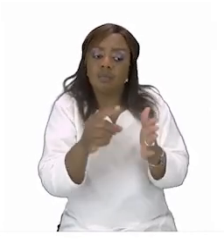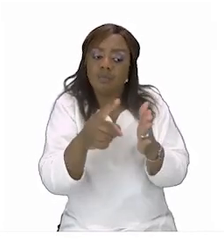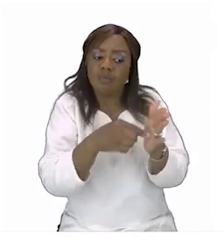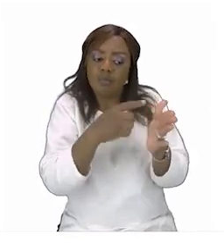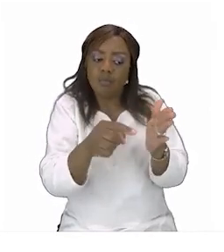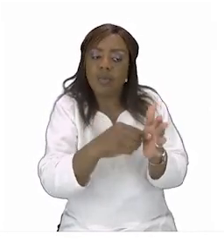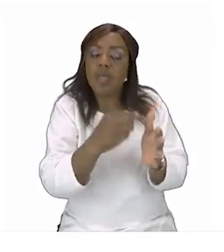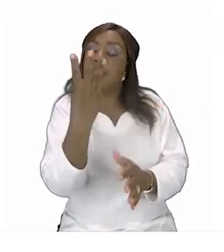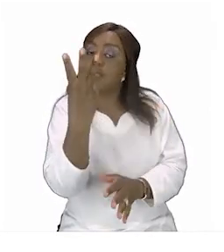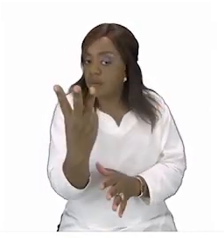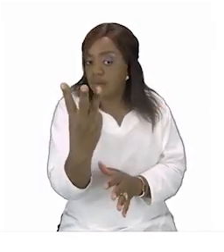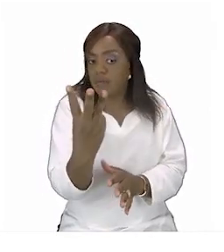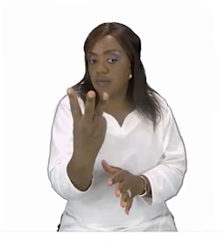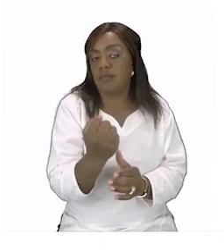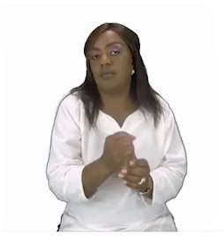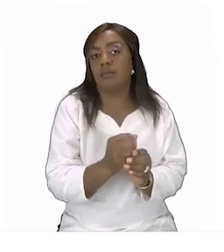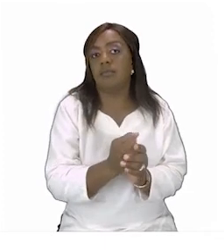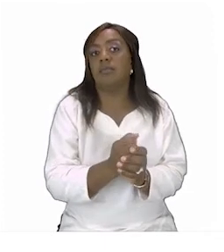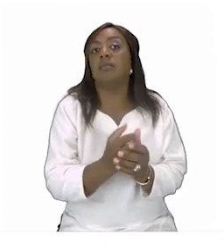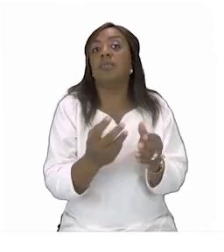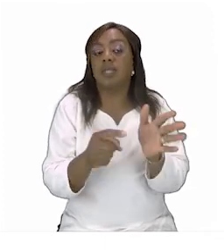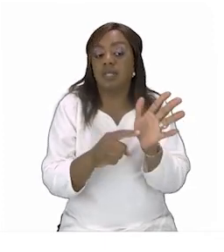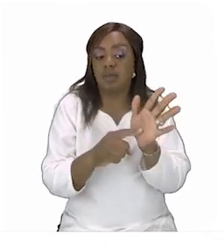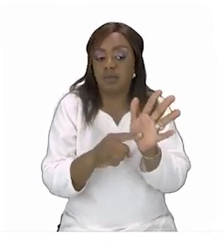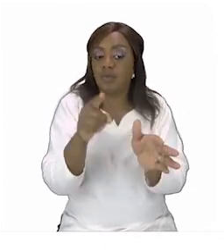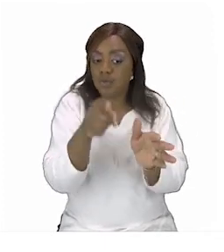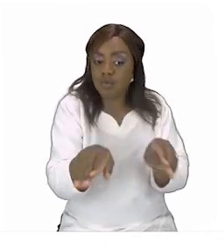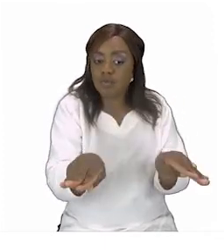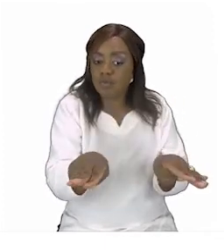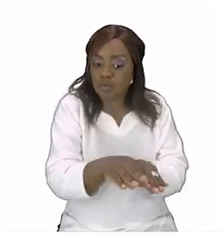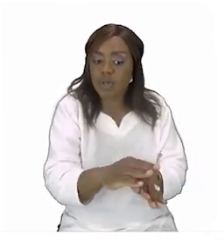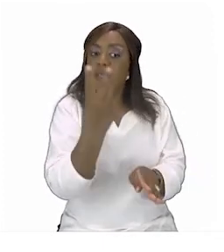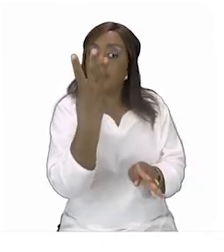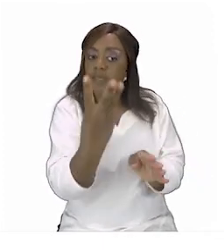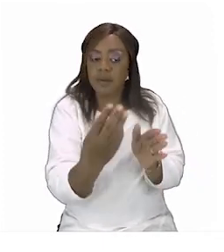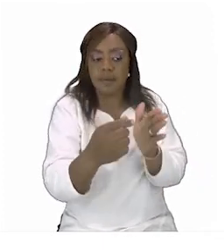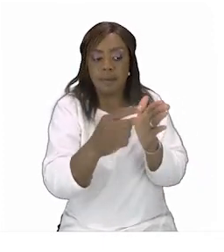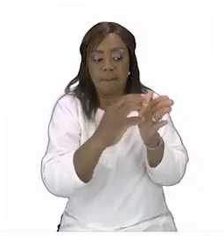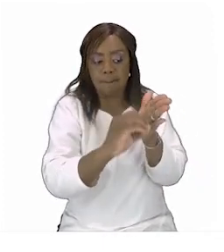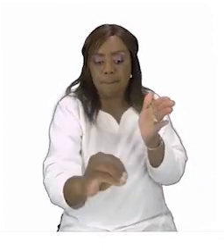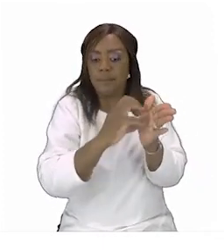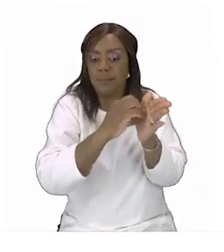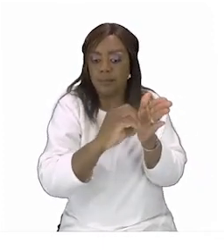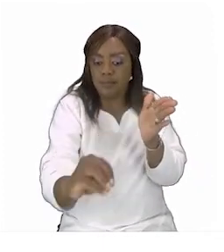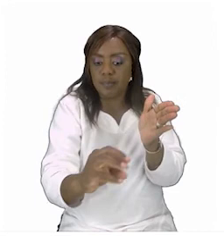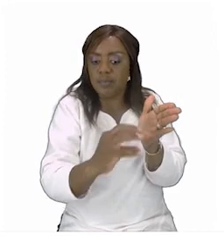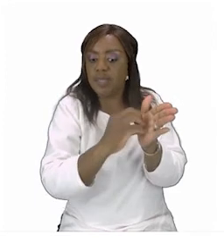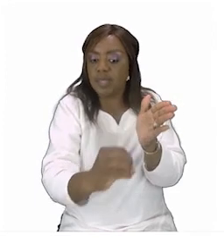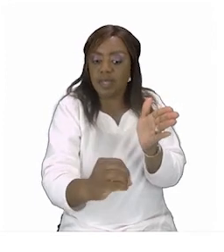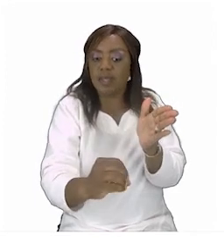out three. So you are going to cross out three and then count the ones that